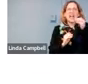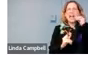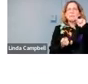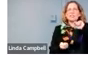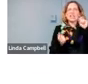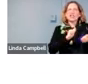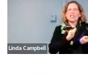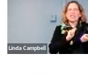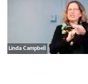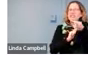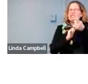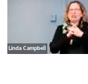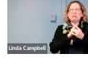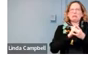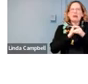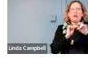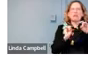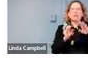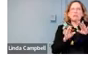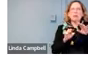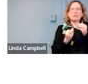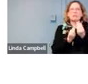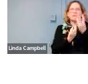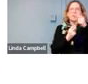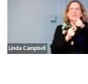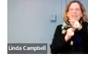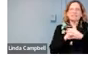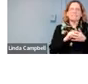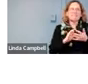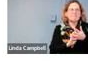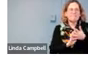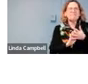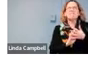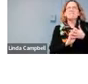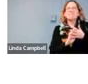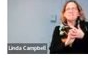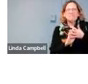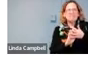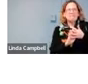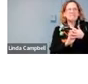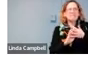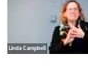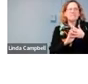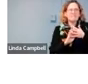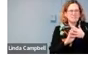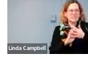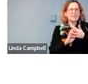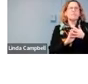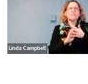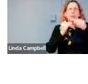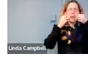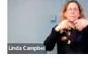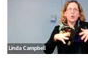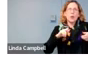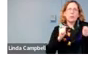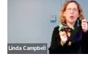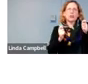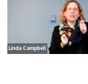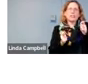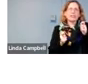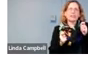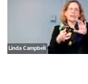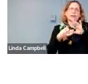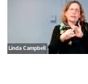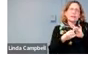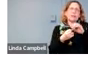see impact to water quality. We see change in habitat. You see this really gross biofilm on this image right here.